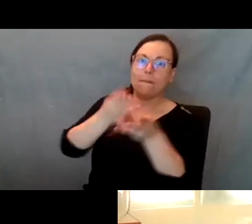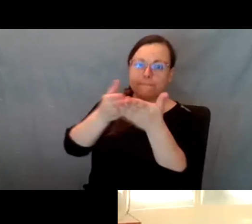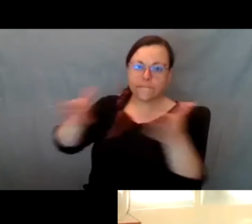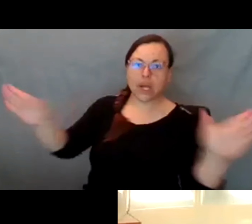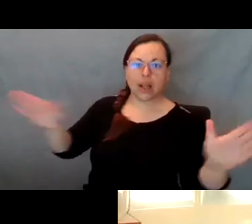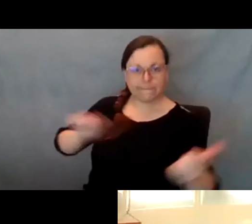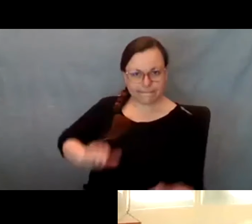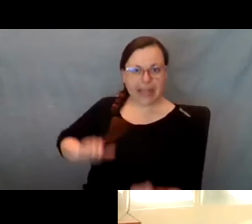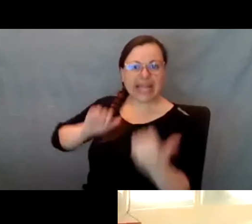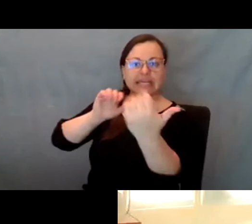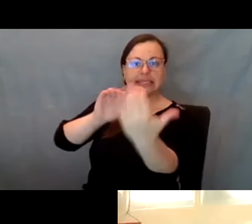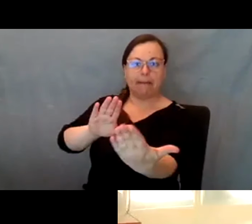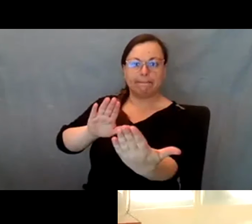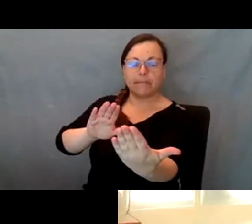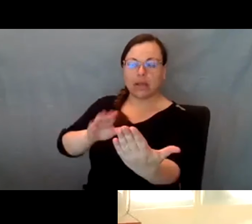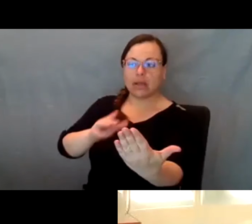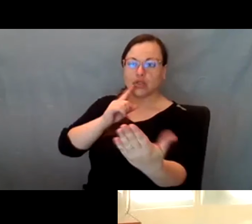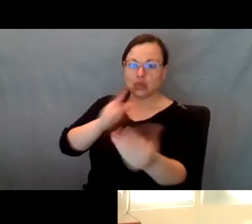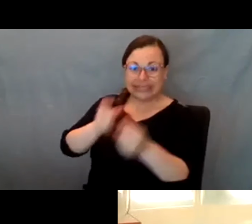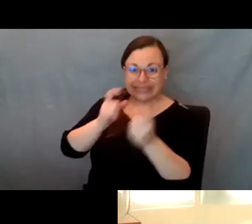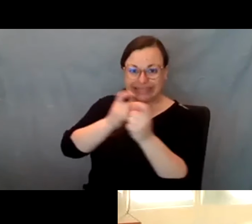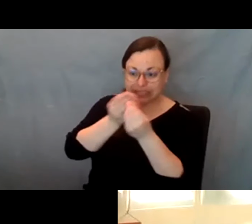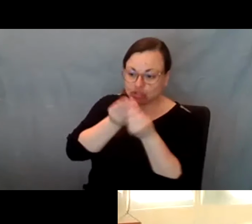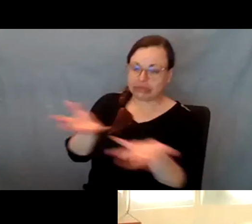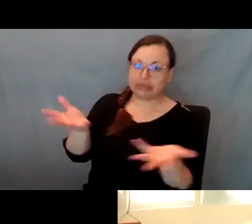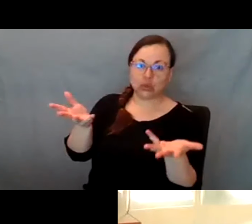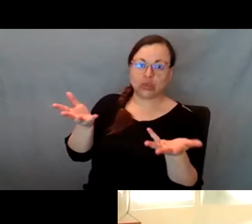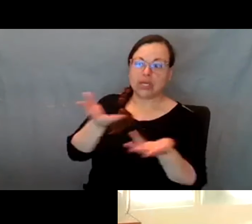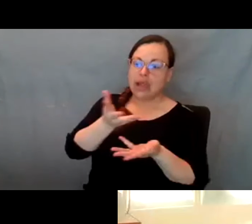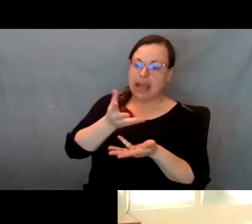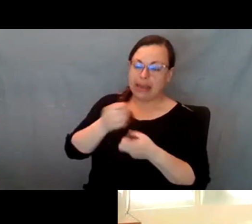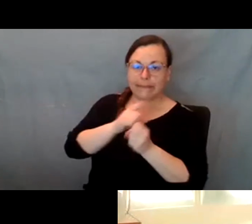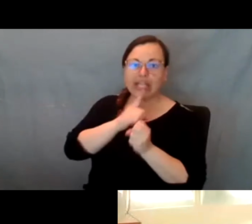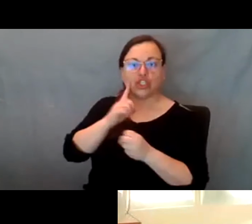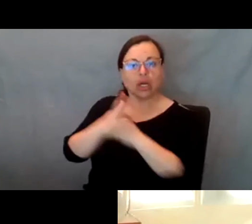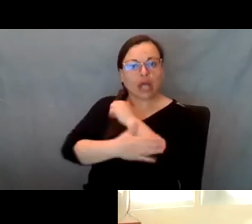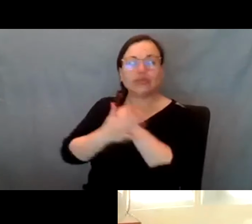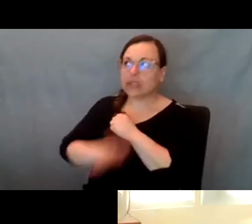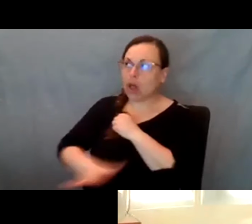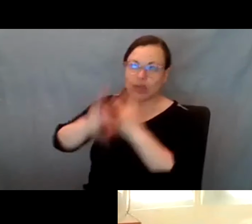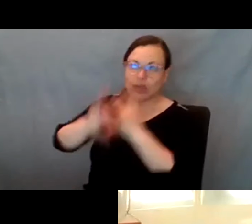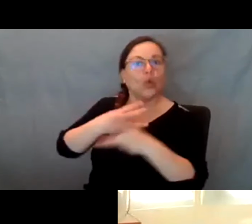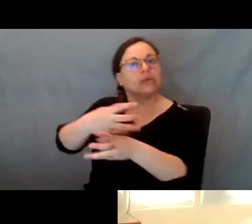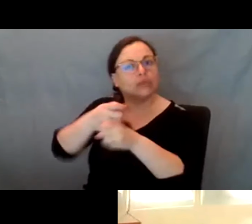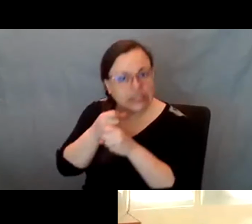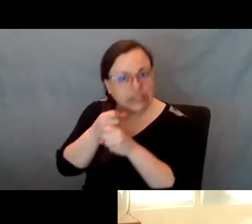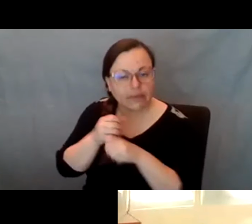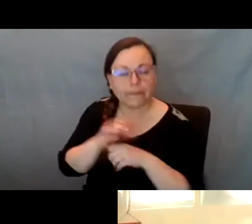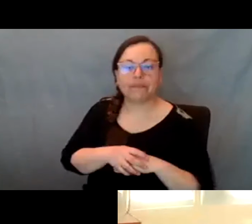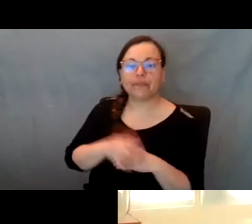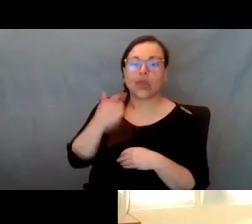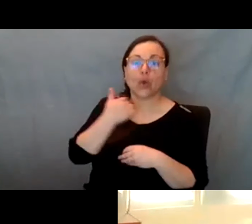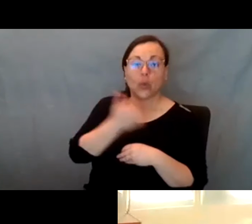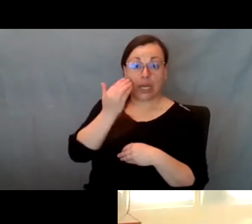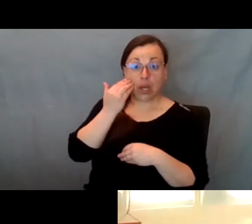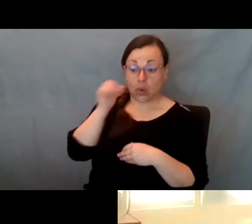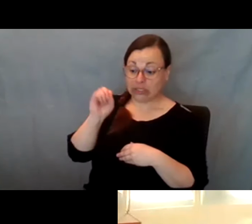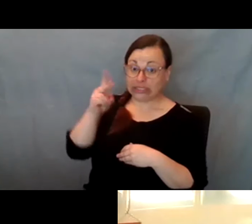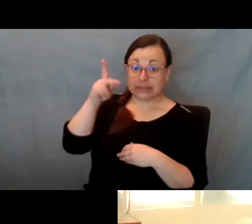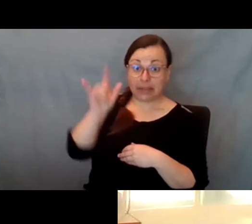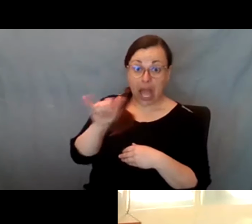distribute vaccines to countries all over the world. And we knew that their supply would not meet the